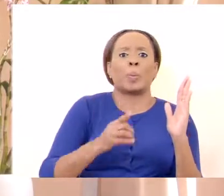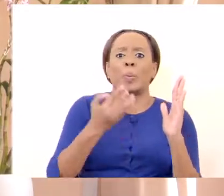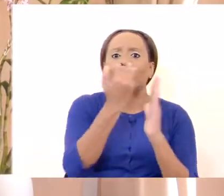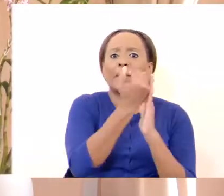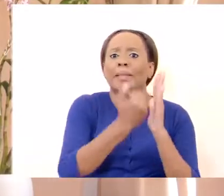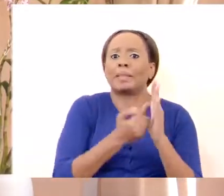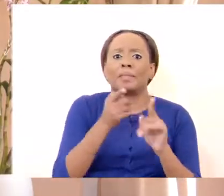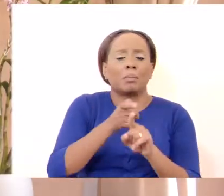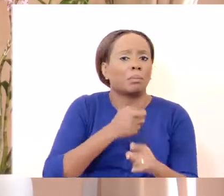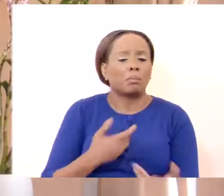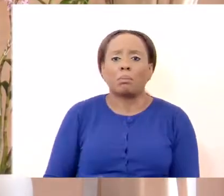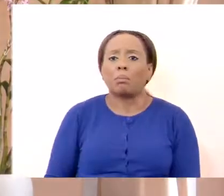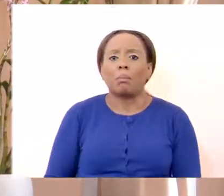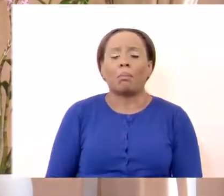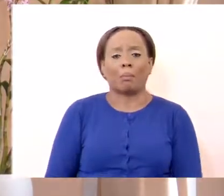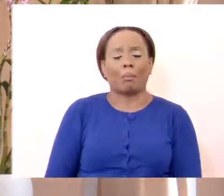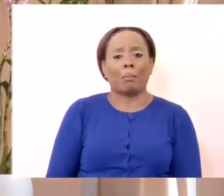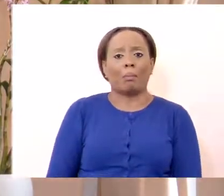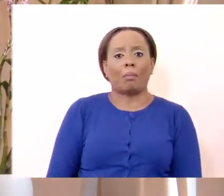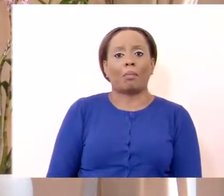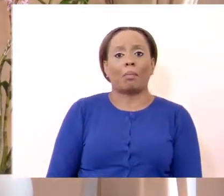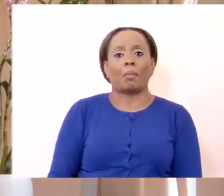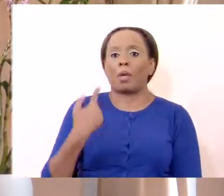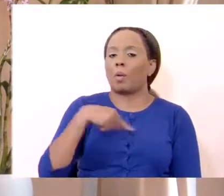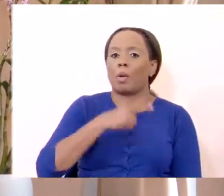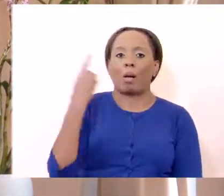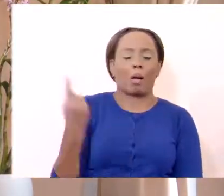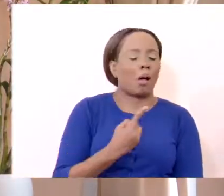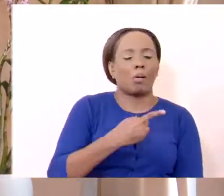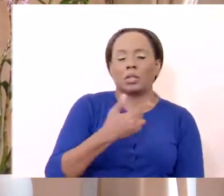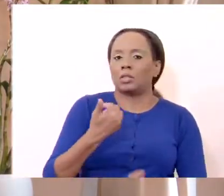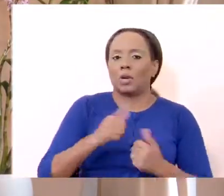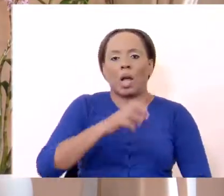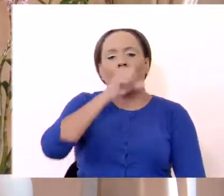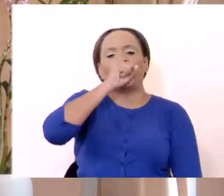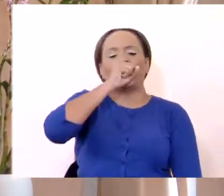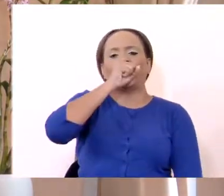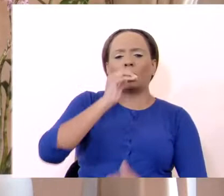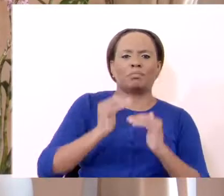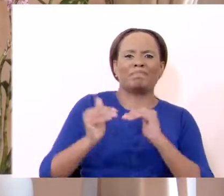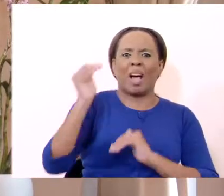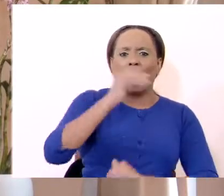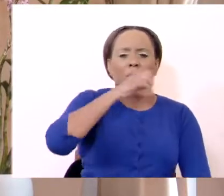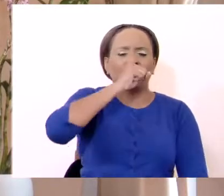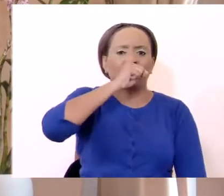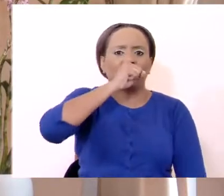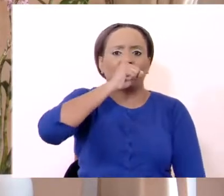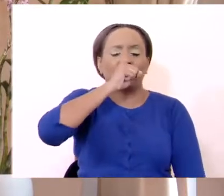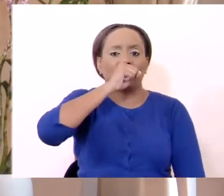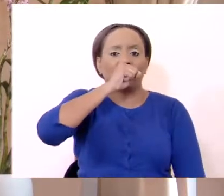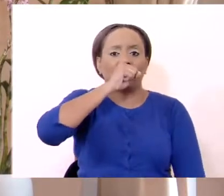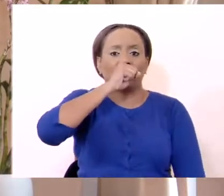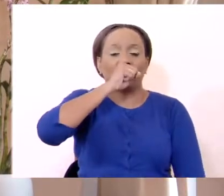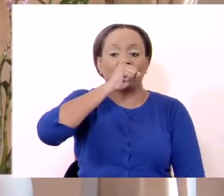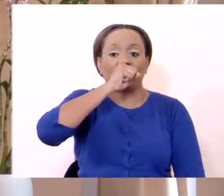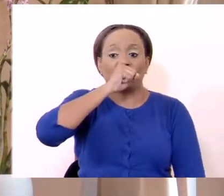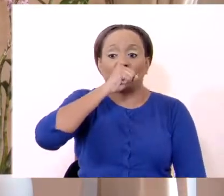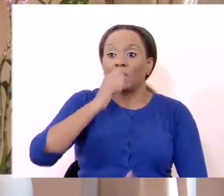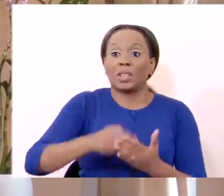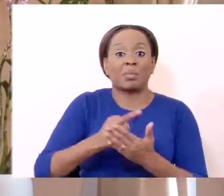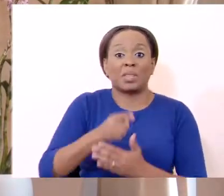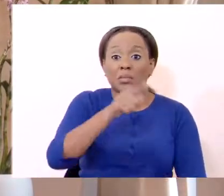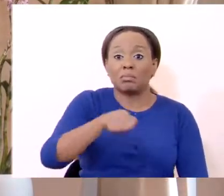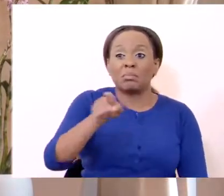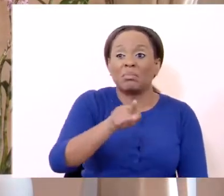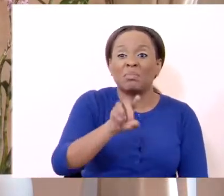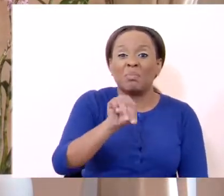we try our best to maintain confidentiality to the extent that even when we are pressured by the press